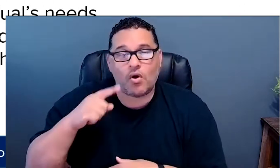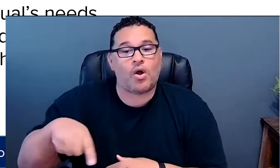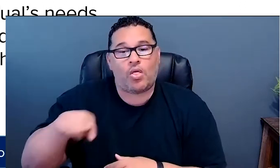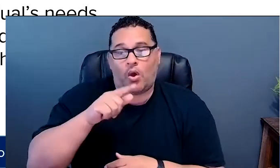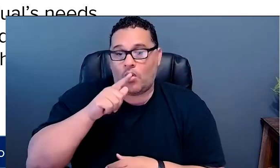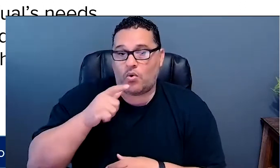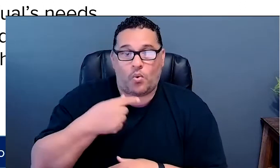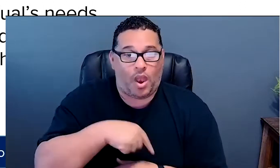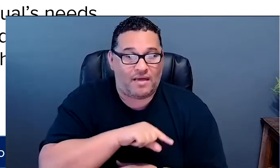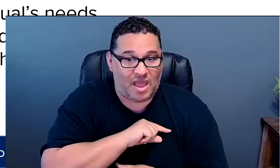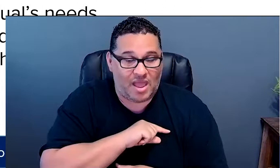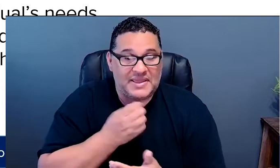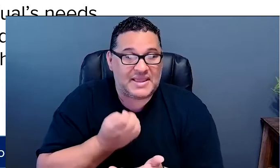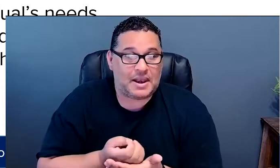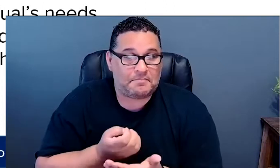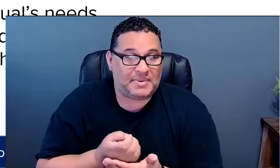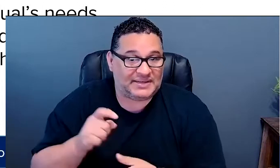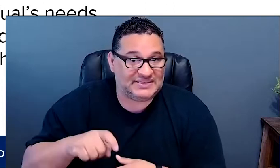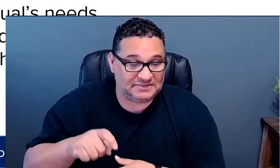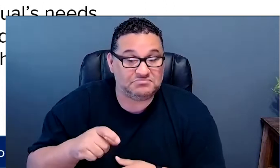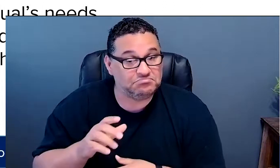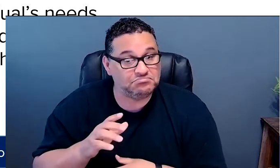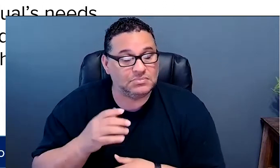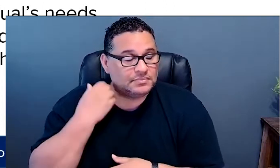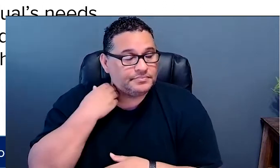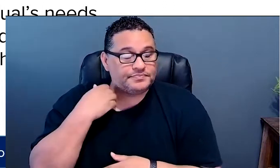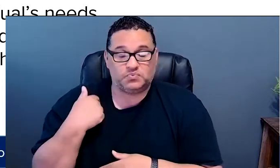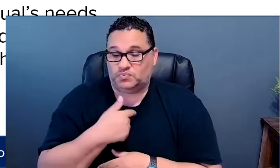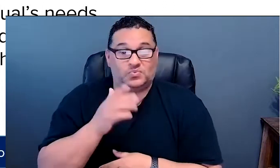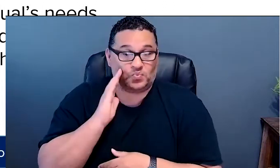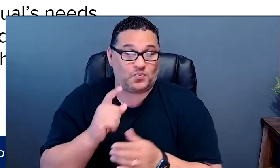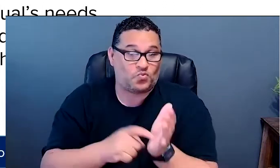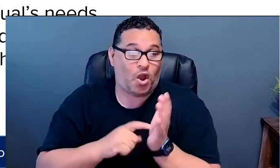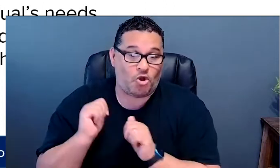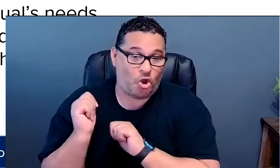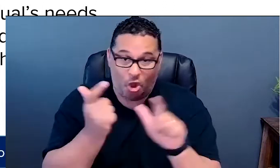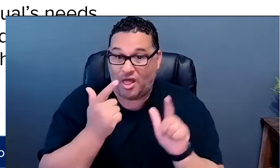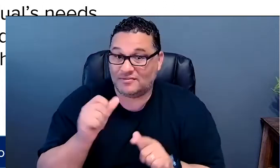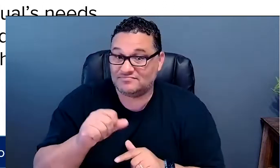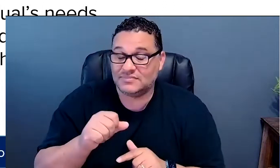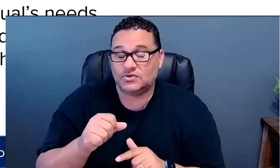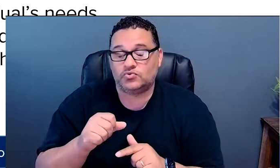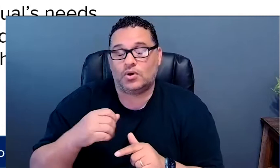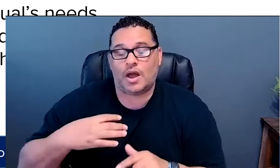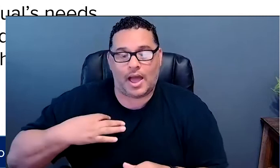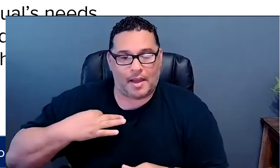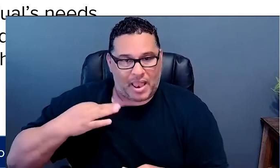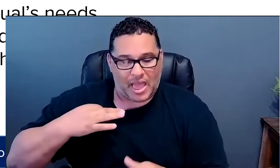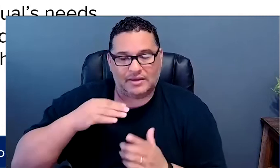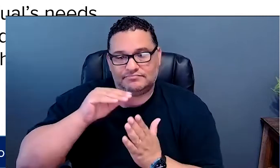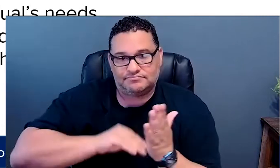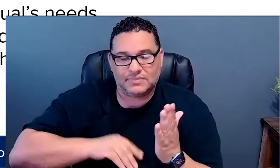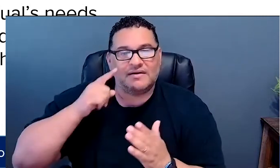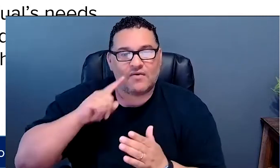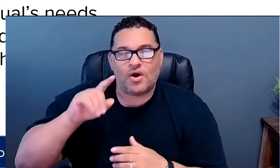economically. We will require everyone to apply for a FAFSA before we pay for